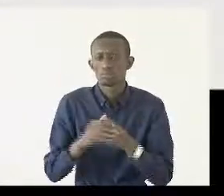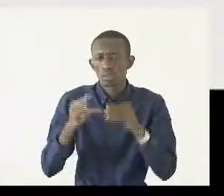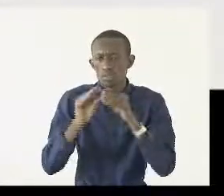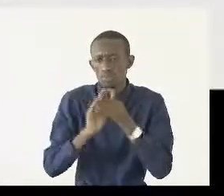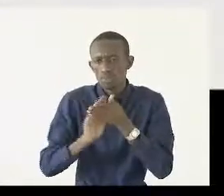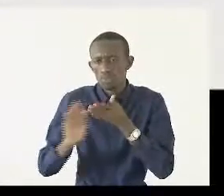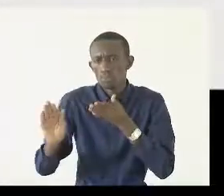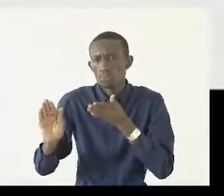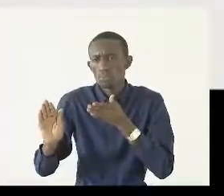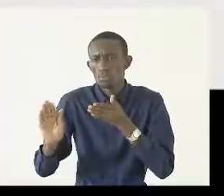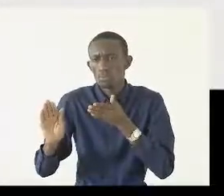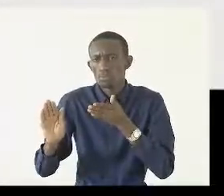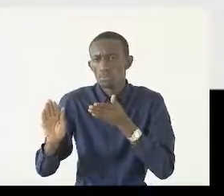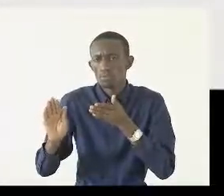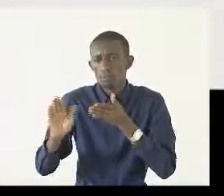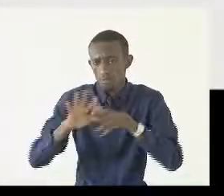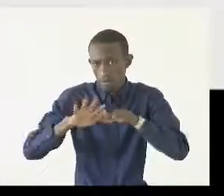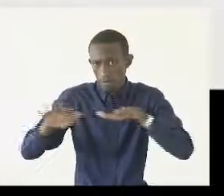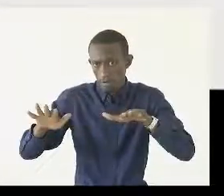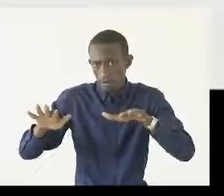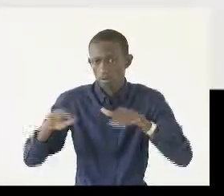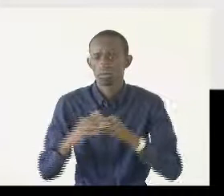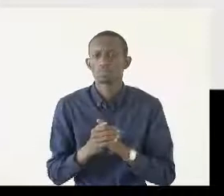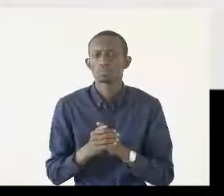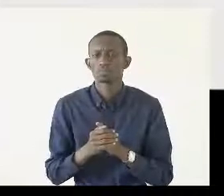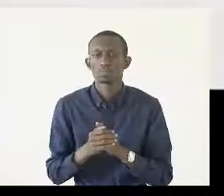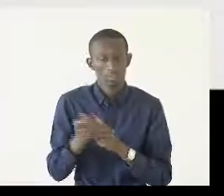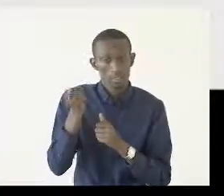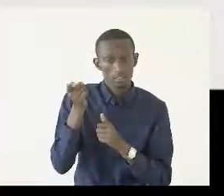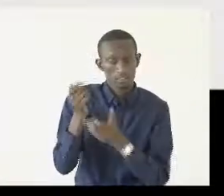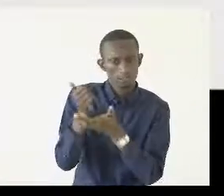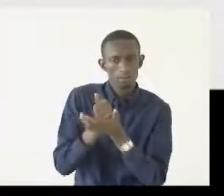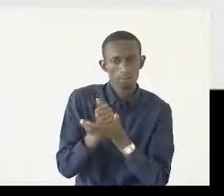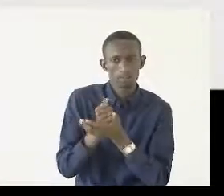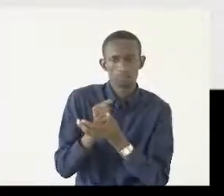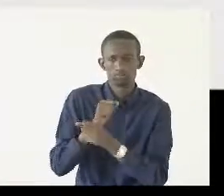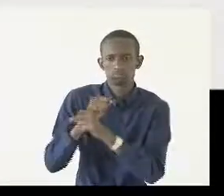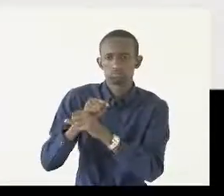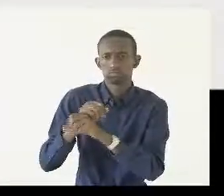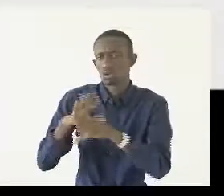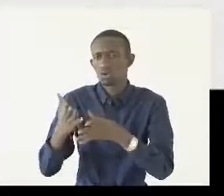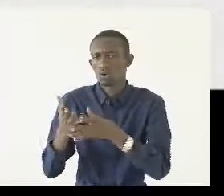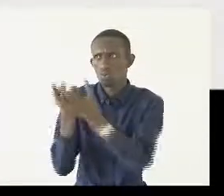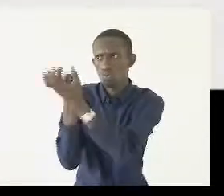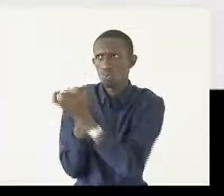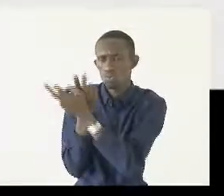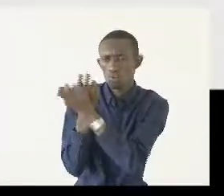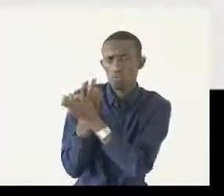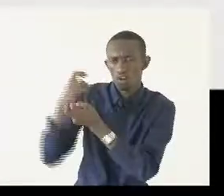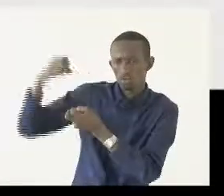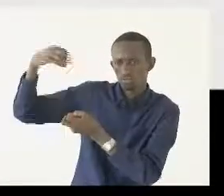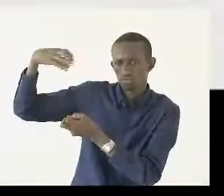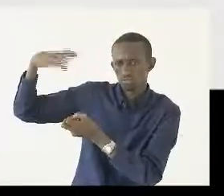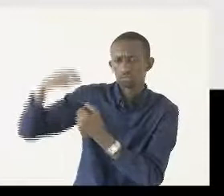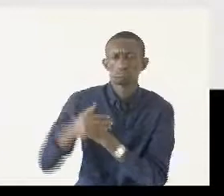wide. That means it provides a large surface area for photosynthesis. This lamina